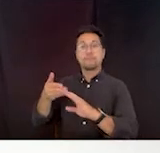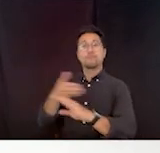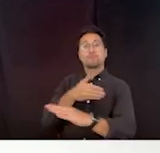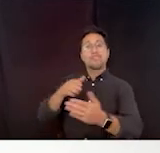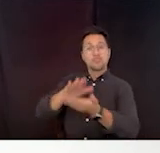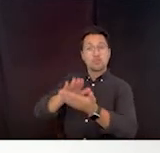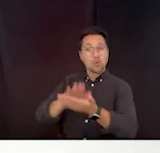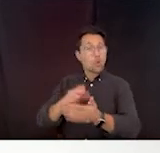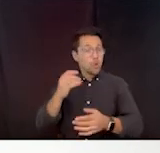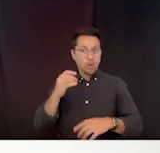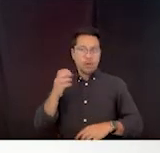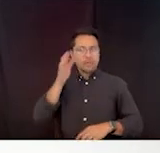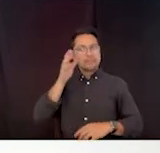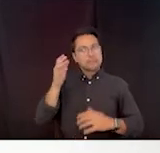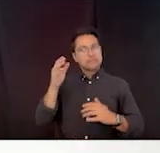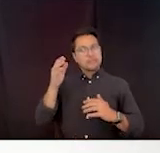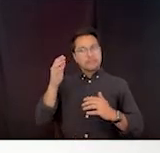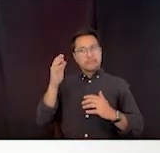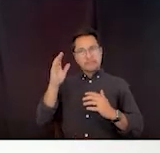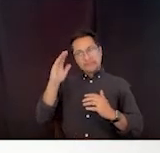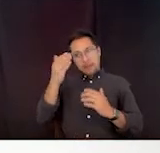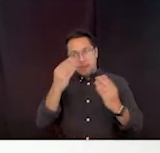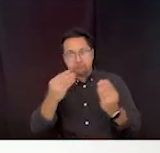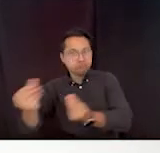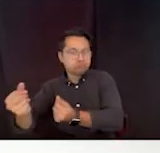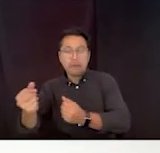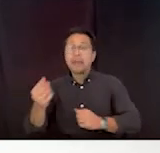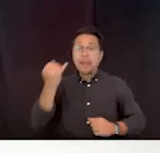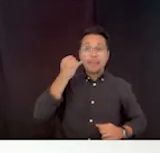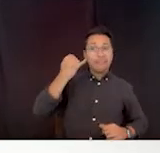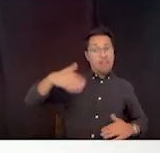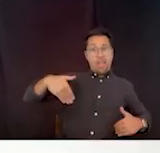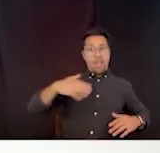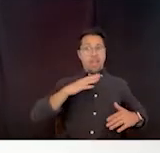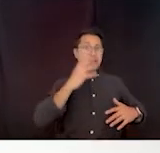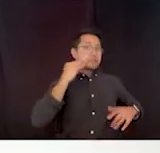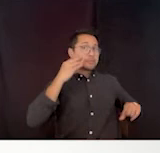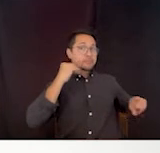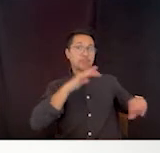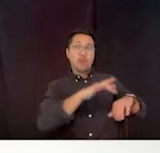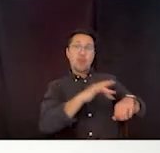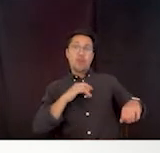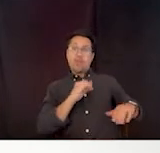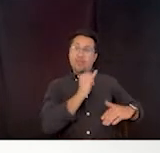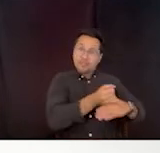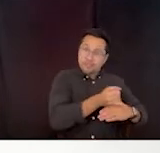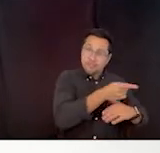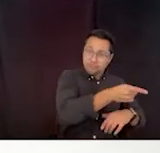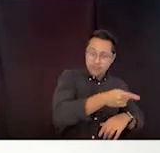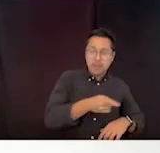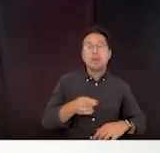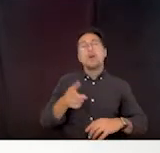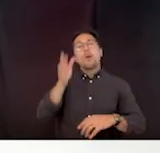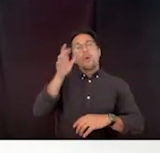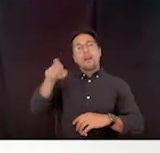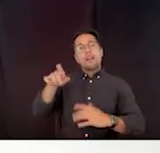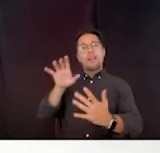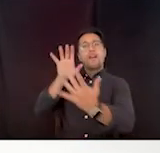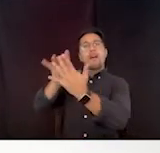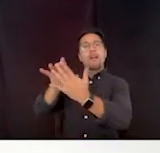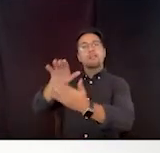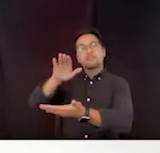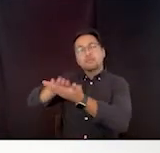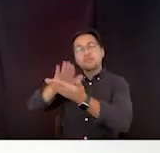seamless if your child's already in that space. If your child hasn't gone through early intervention, then you're going to want to contact your